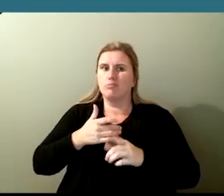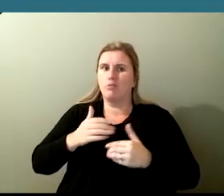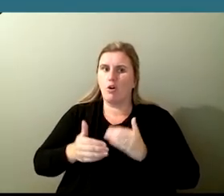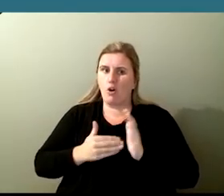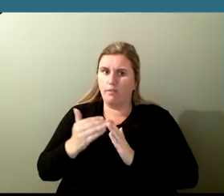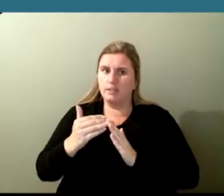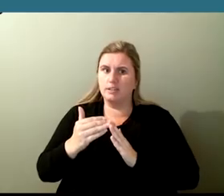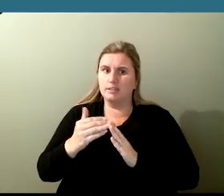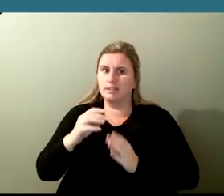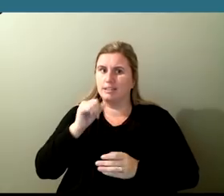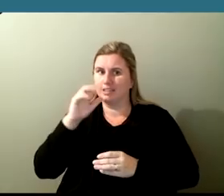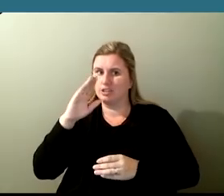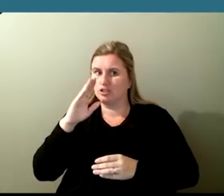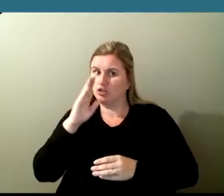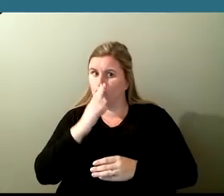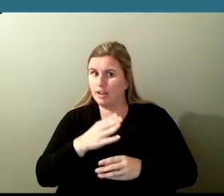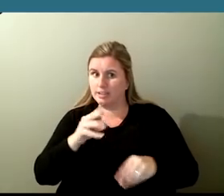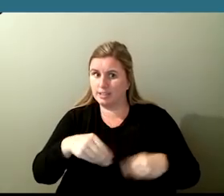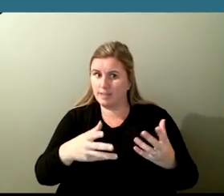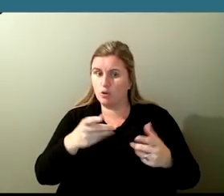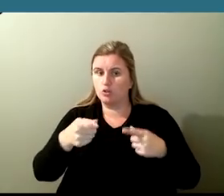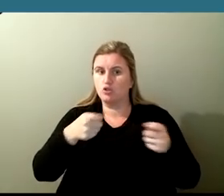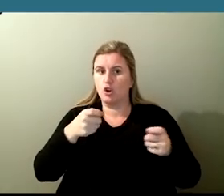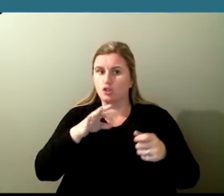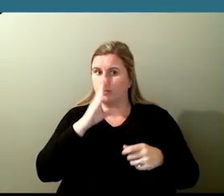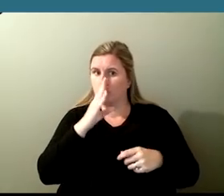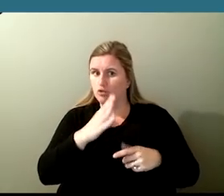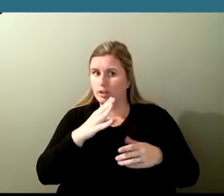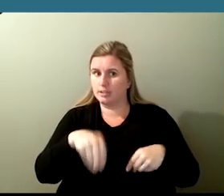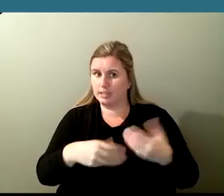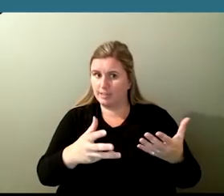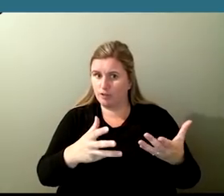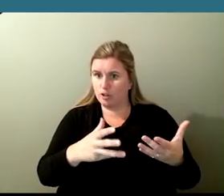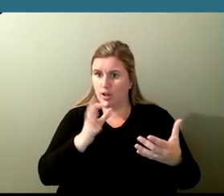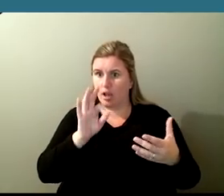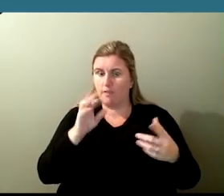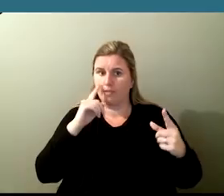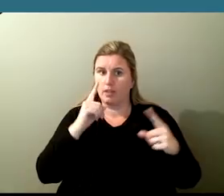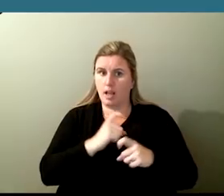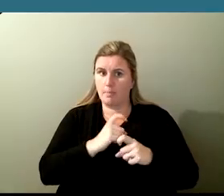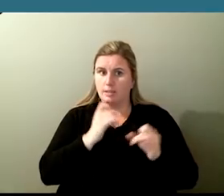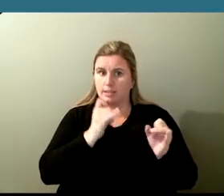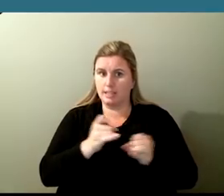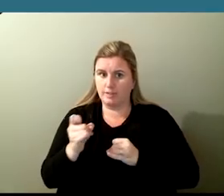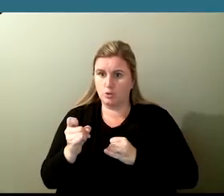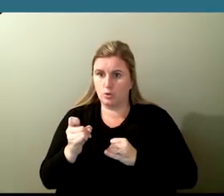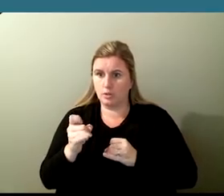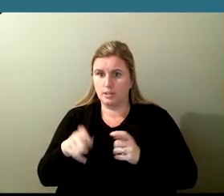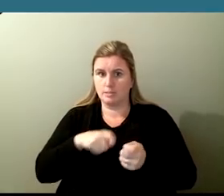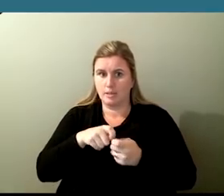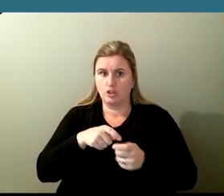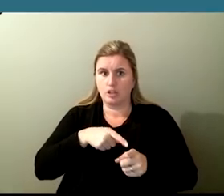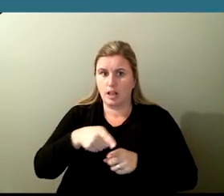who are in direct delivery or in charge of the direct delivery of these complex, individualized,